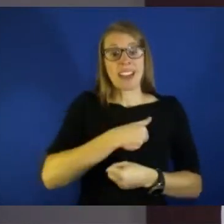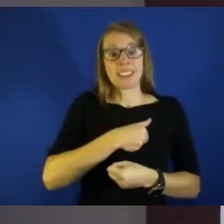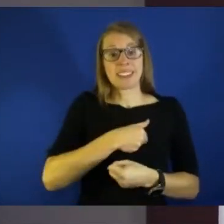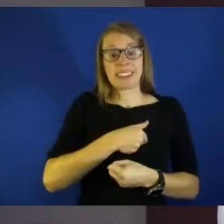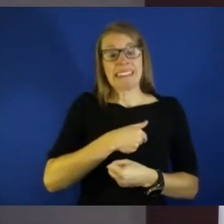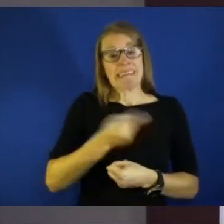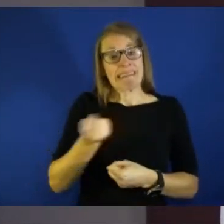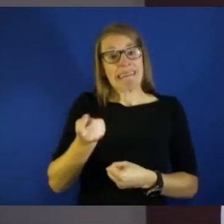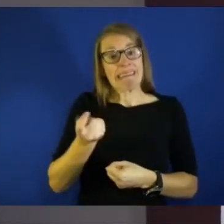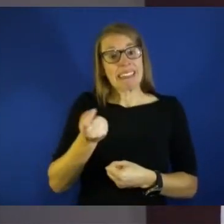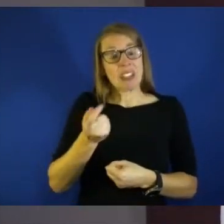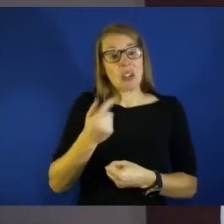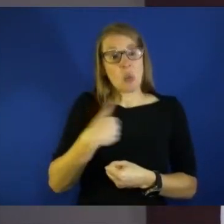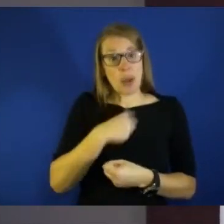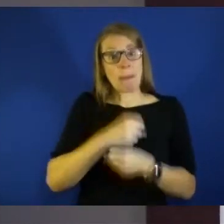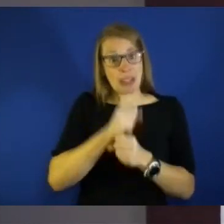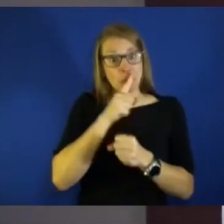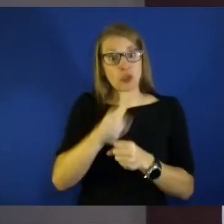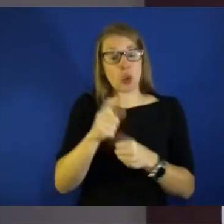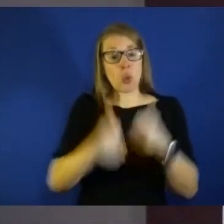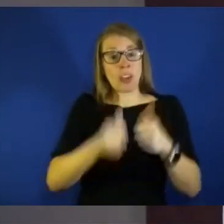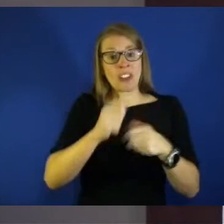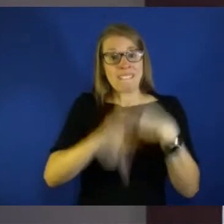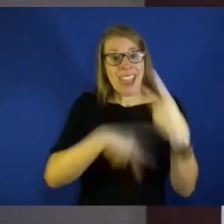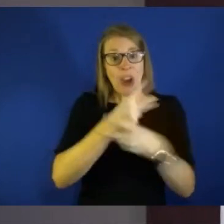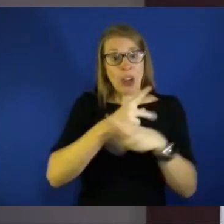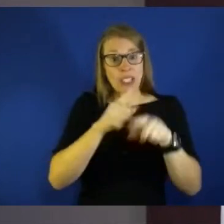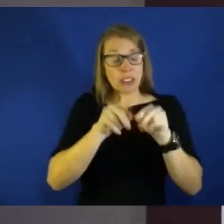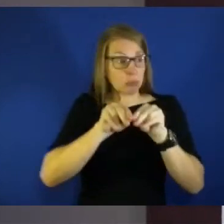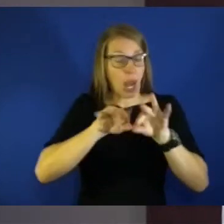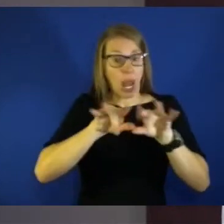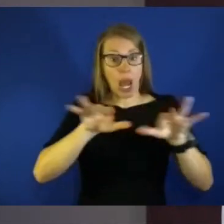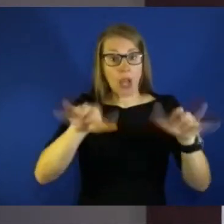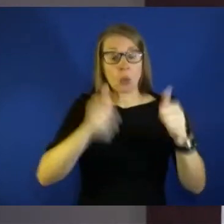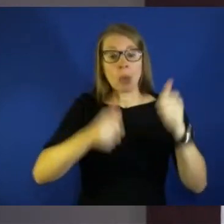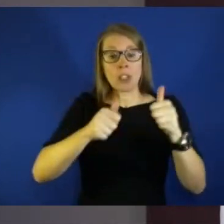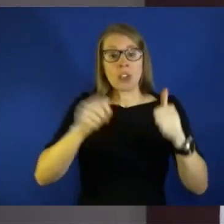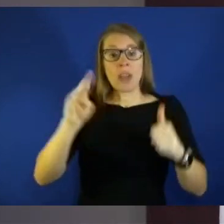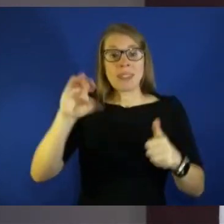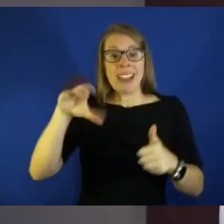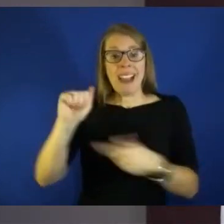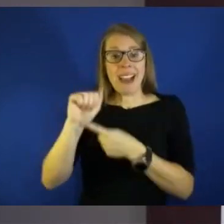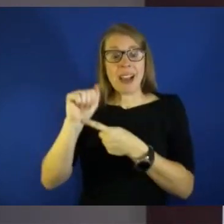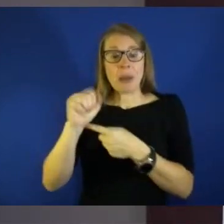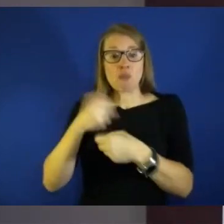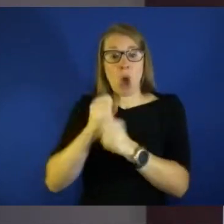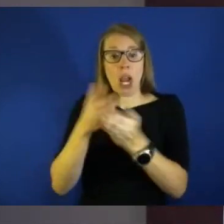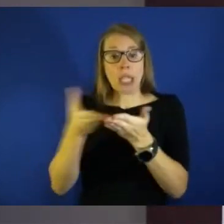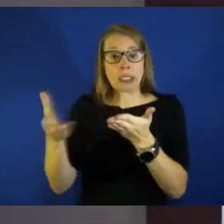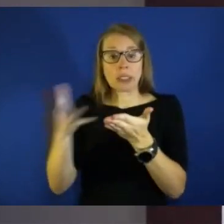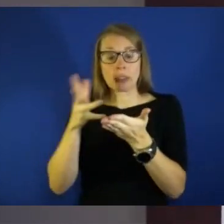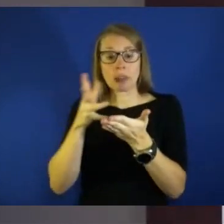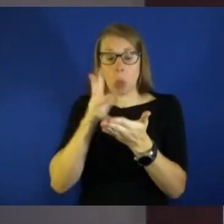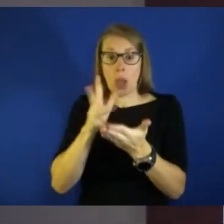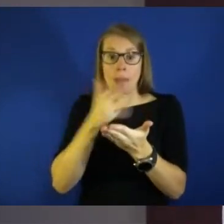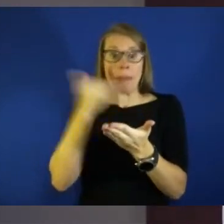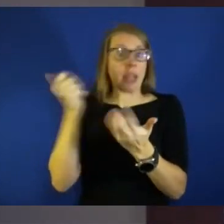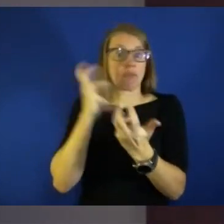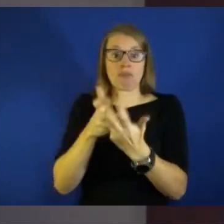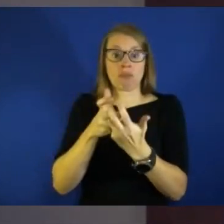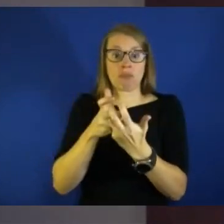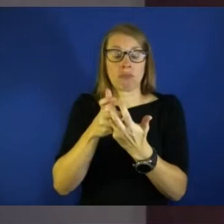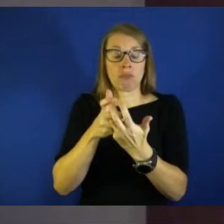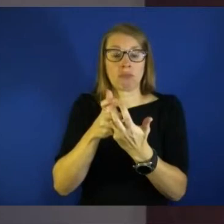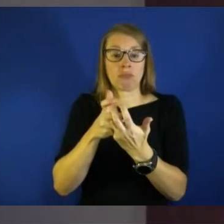making darn sure we know which variants are out there and which monoclonal antibody products are going to work best against them. This